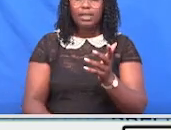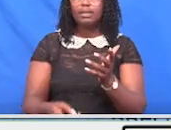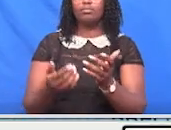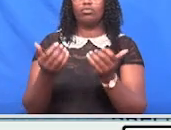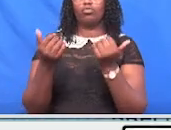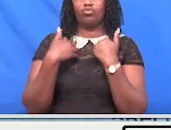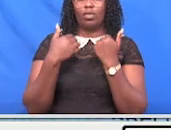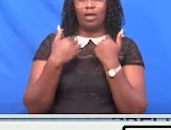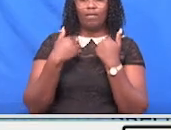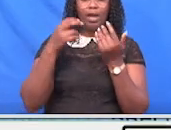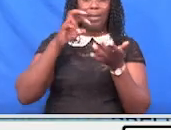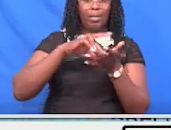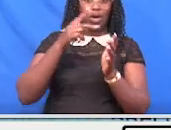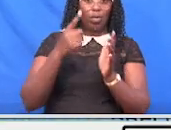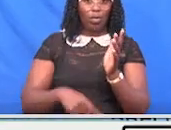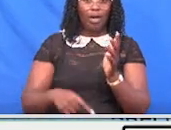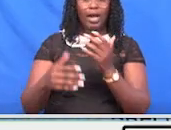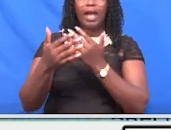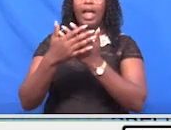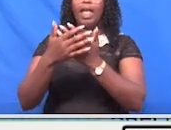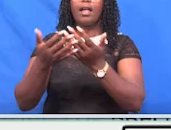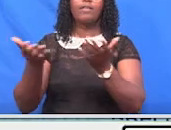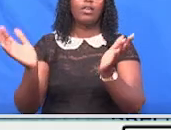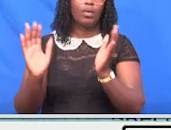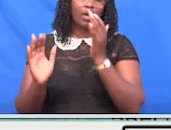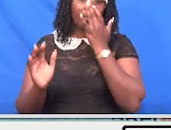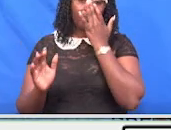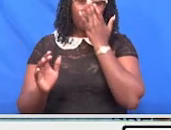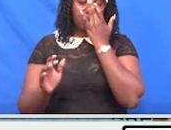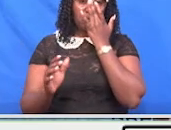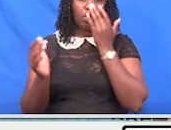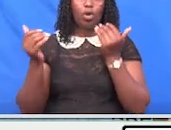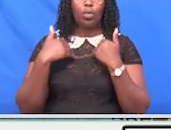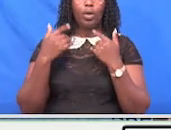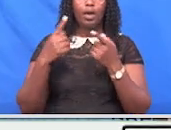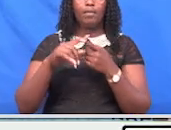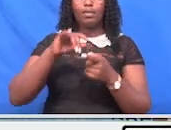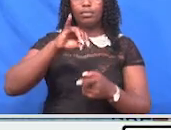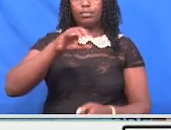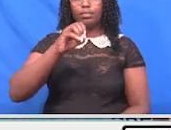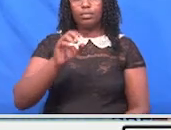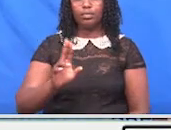this means everyone, we have a journal on our website,